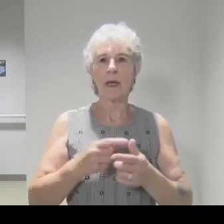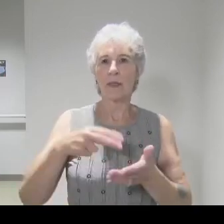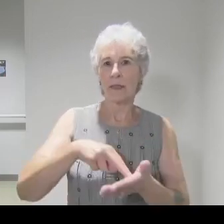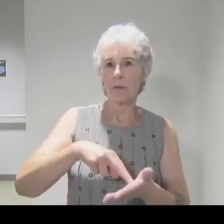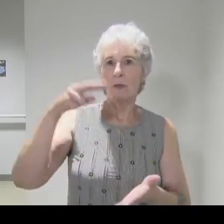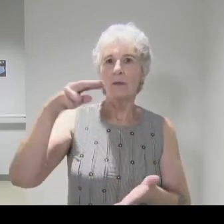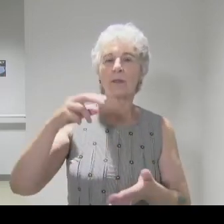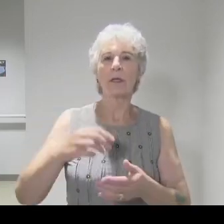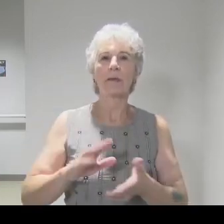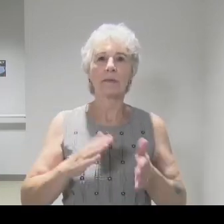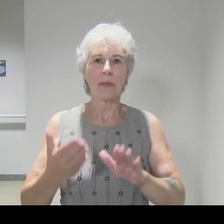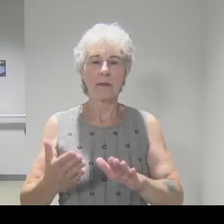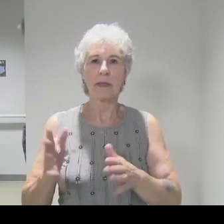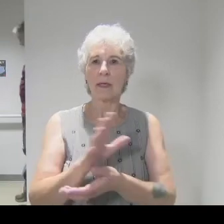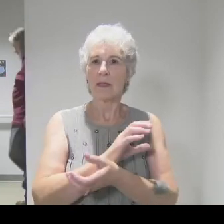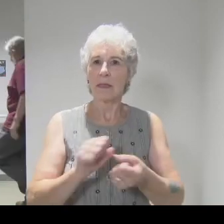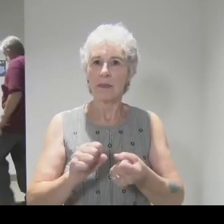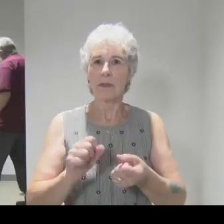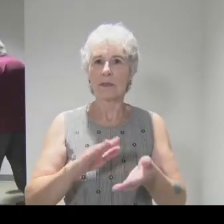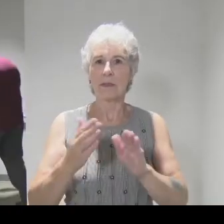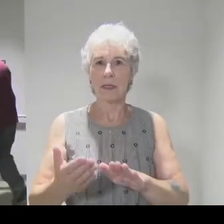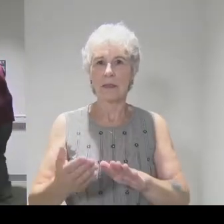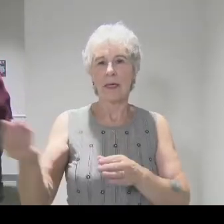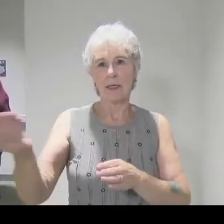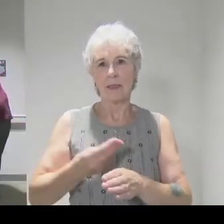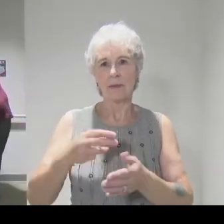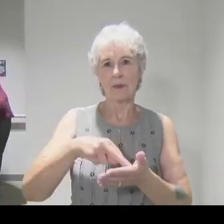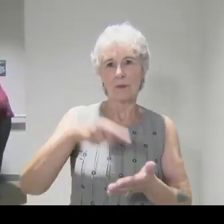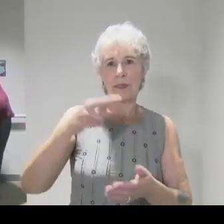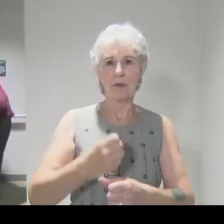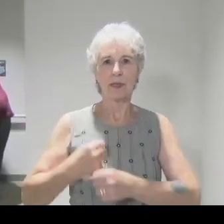dead, conquered death, and gives us resurrection power.